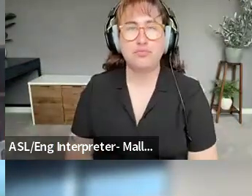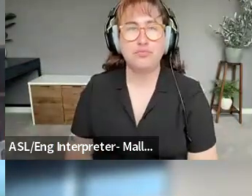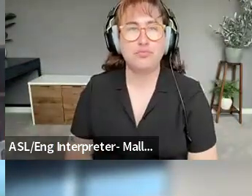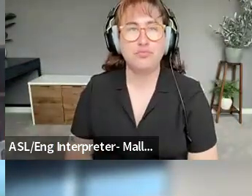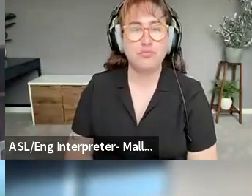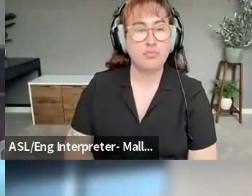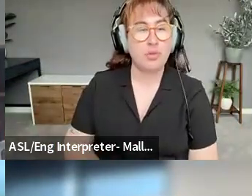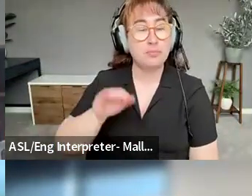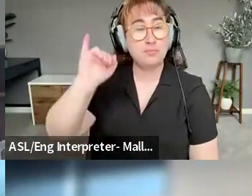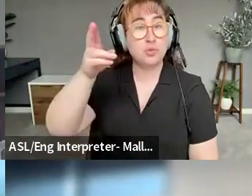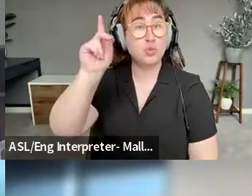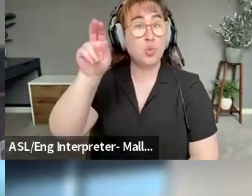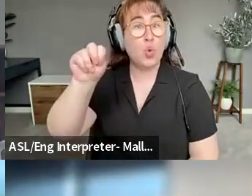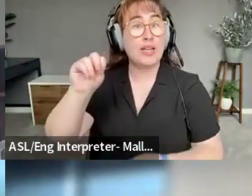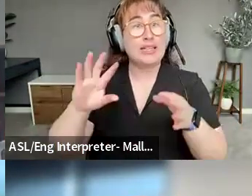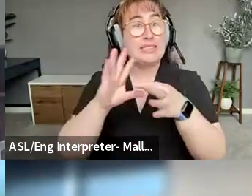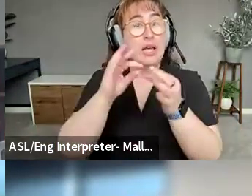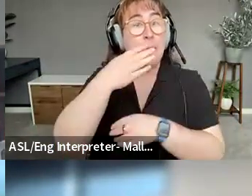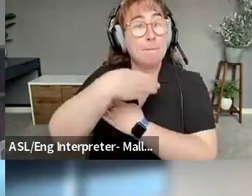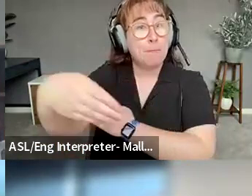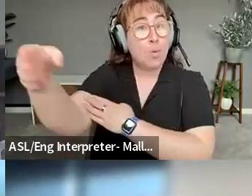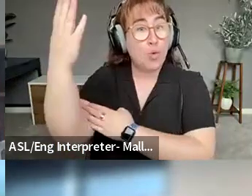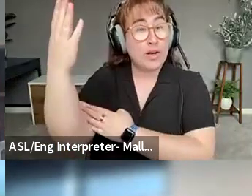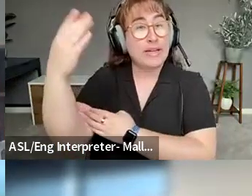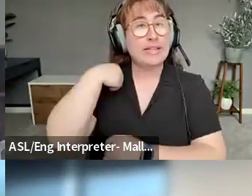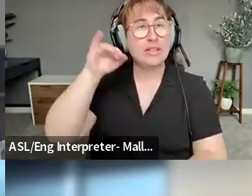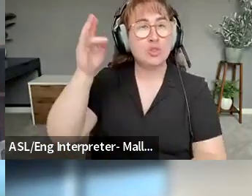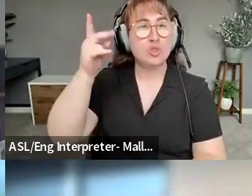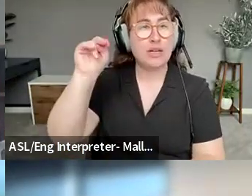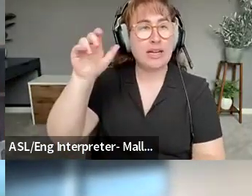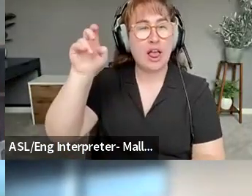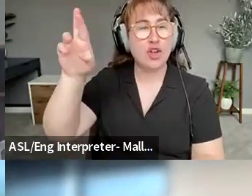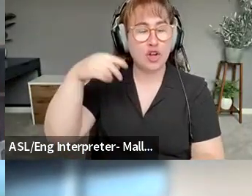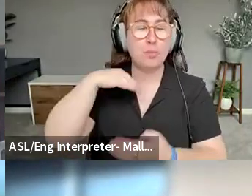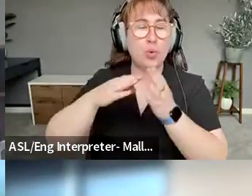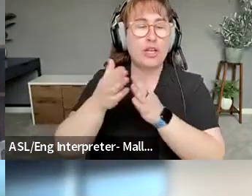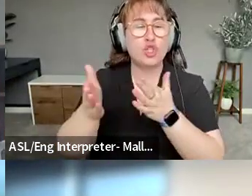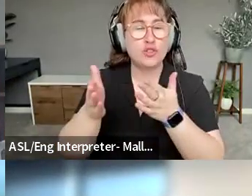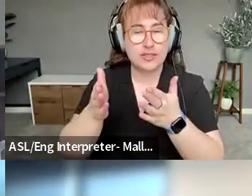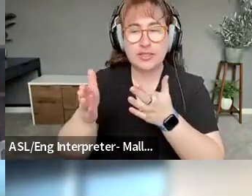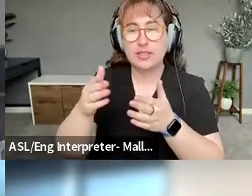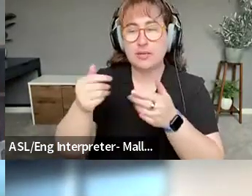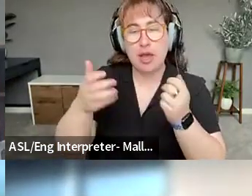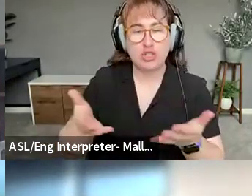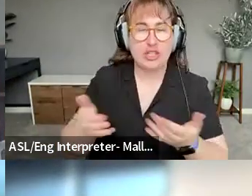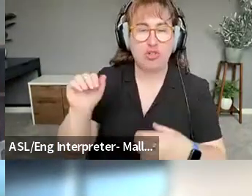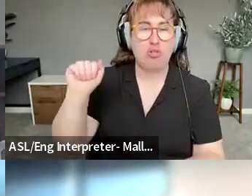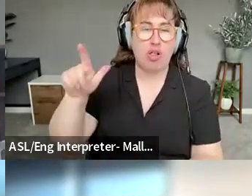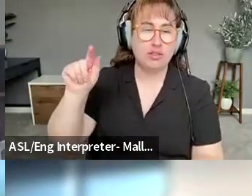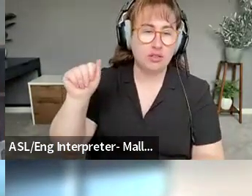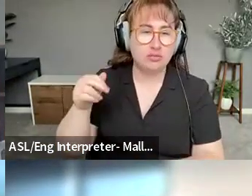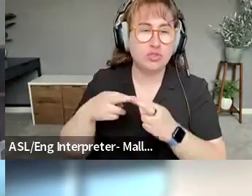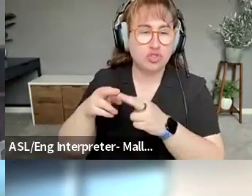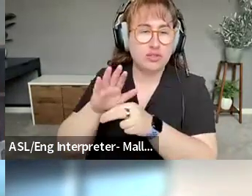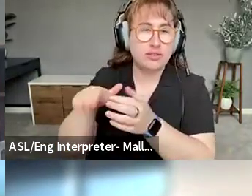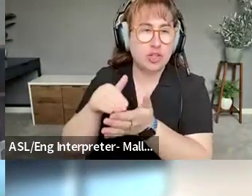Good morning, everyone. My name is Jordan Eller, and I am one of the community services managers here at Alta Regional Center. Welcome to Coffee